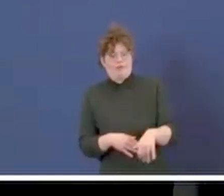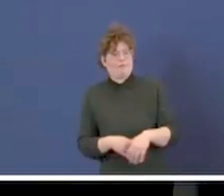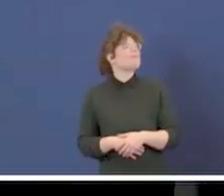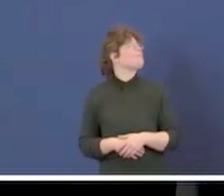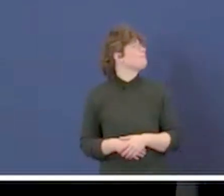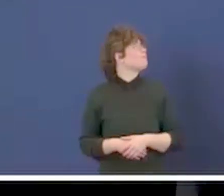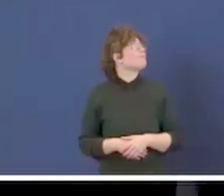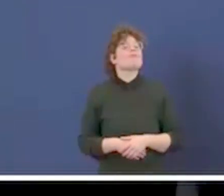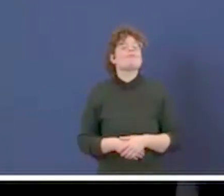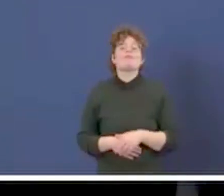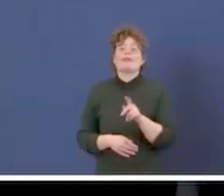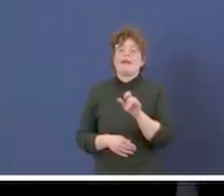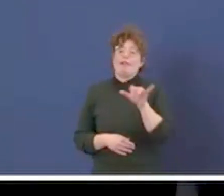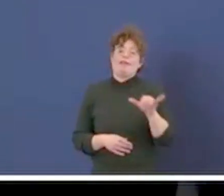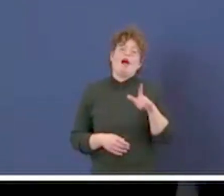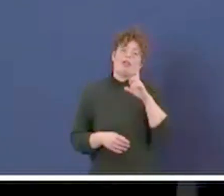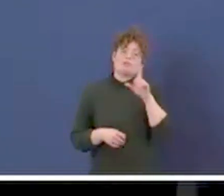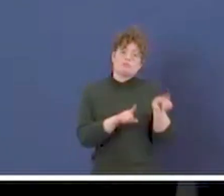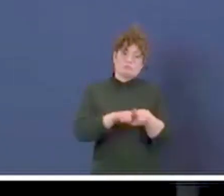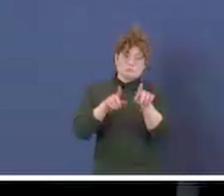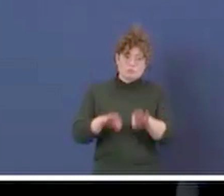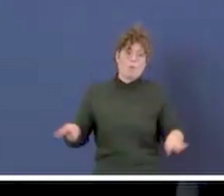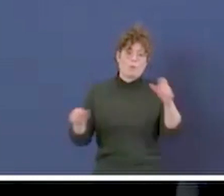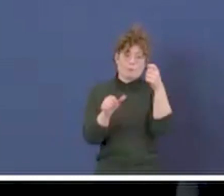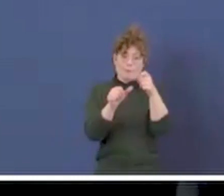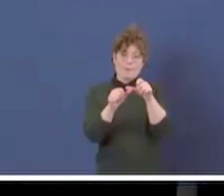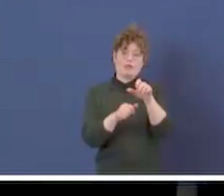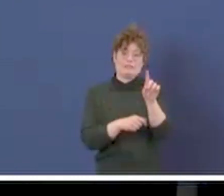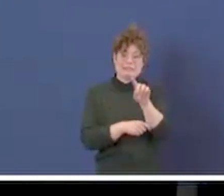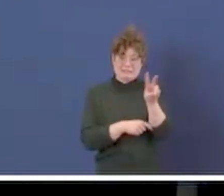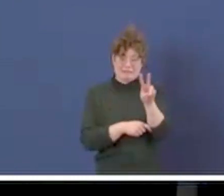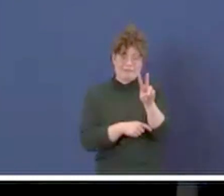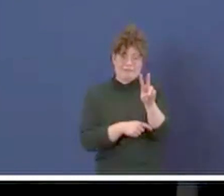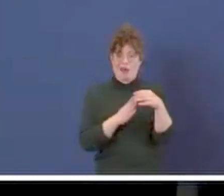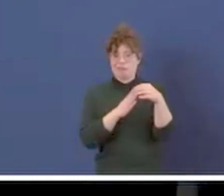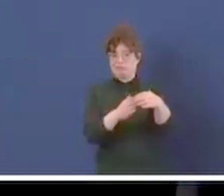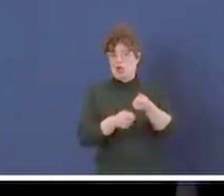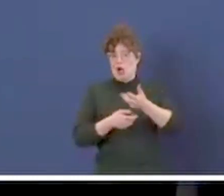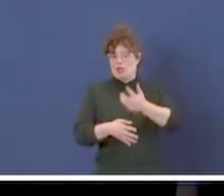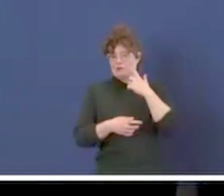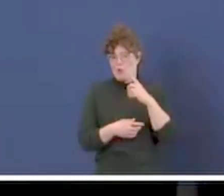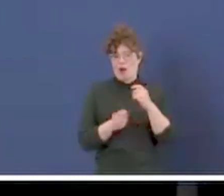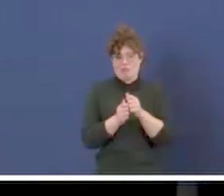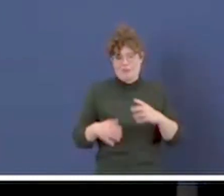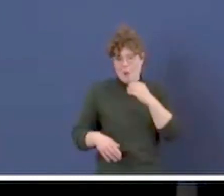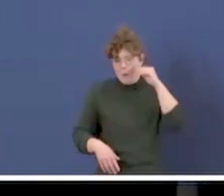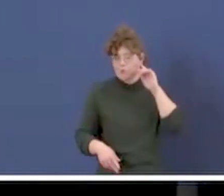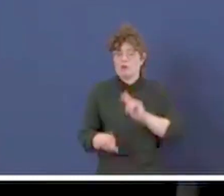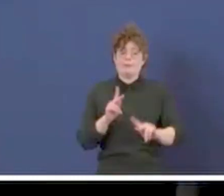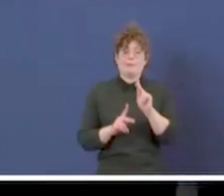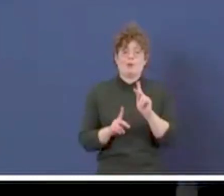Thanks. I think it's also important to remember that domestic violence is the leading cause of homelessness for women.